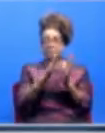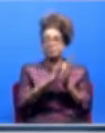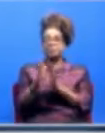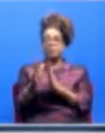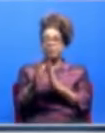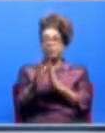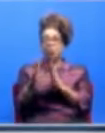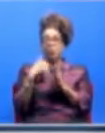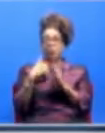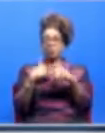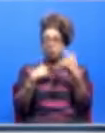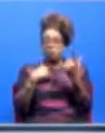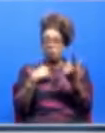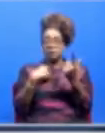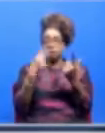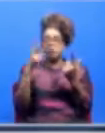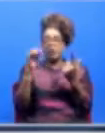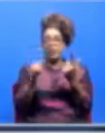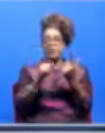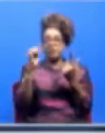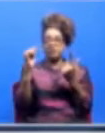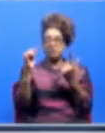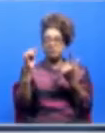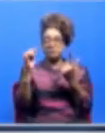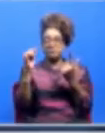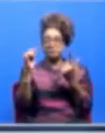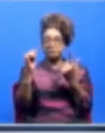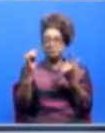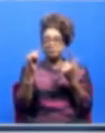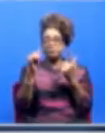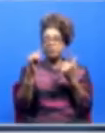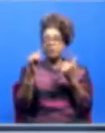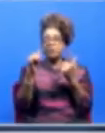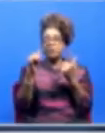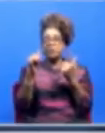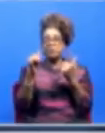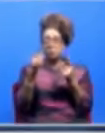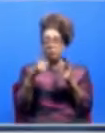plan. You've had plan one, that was for 2015. Mm-hmm. It was a